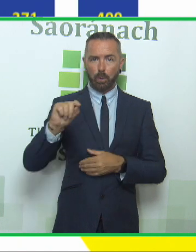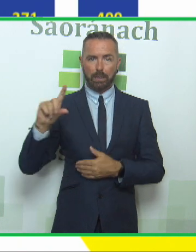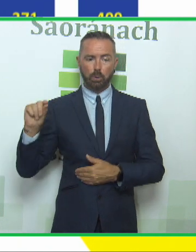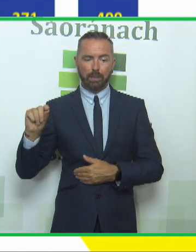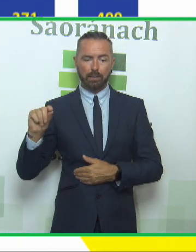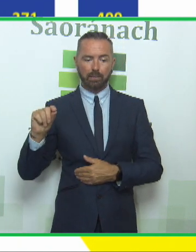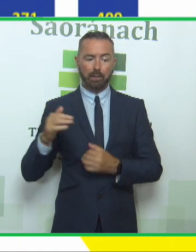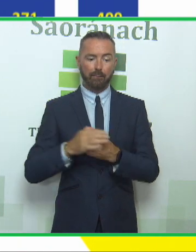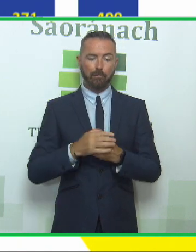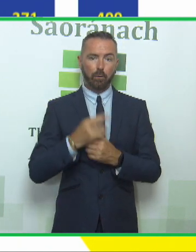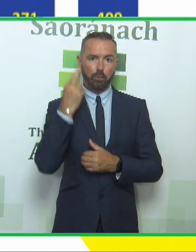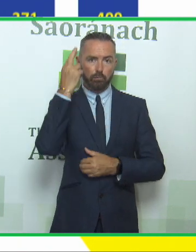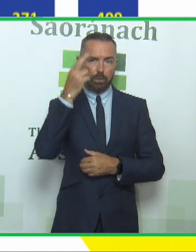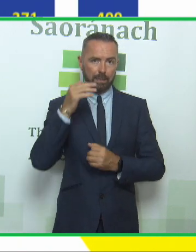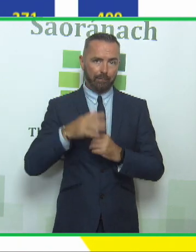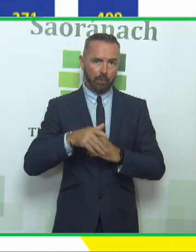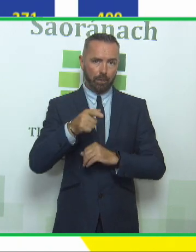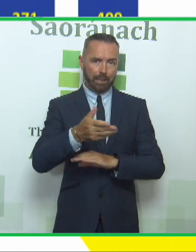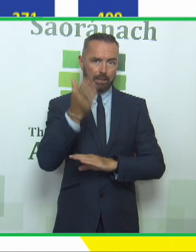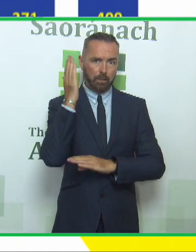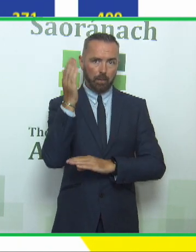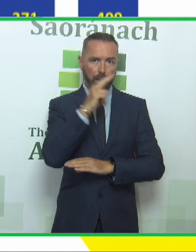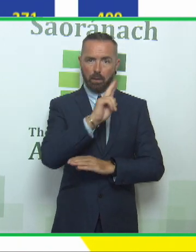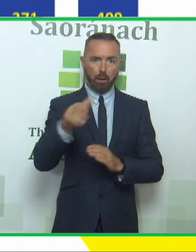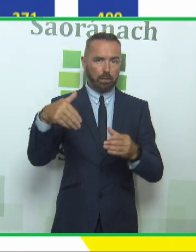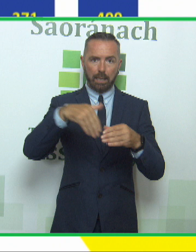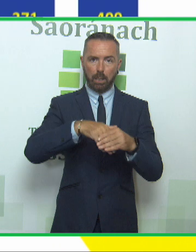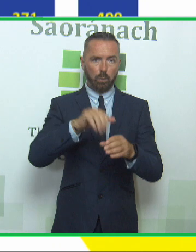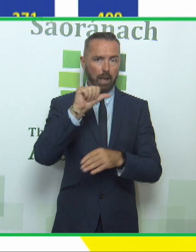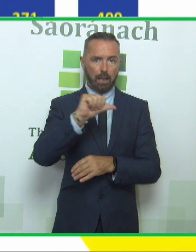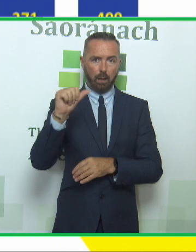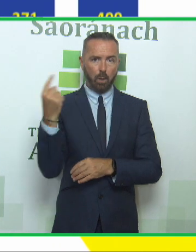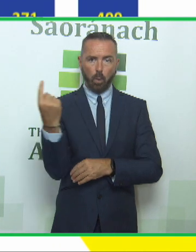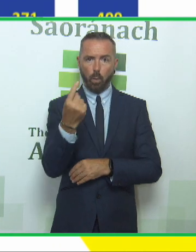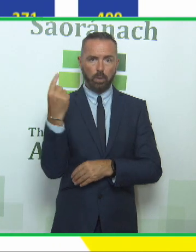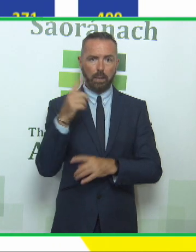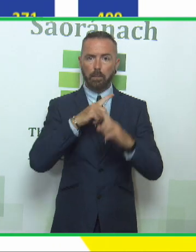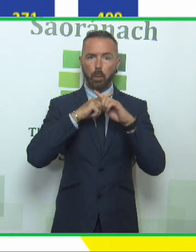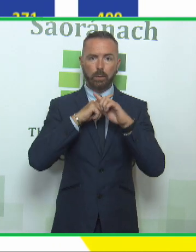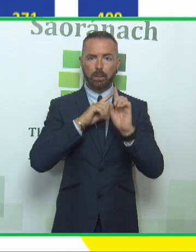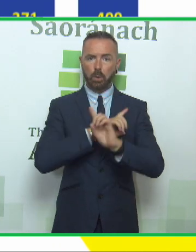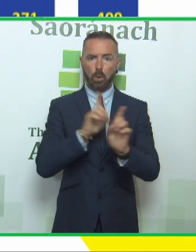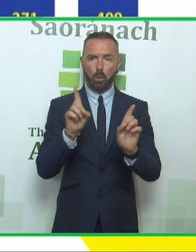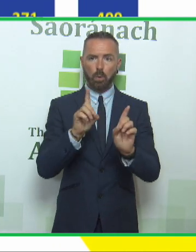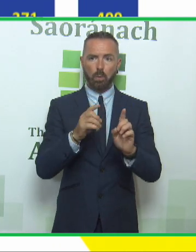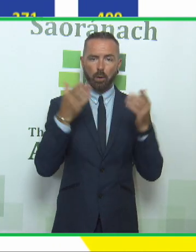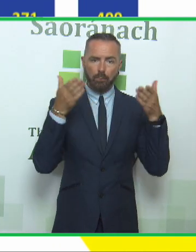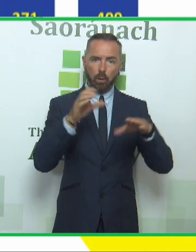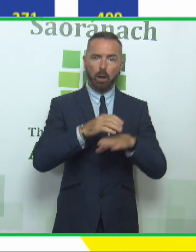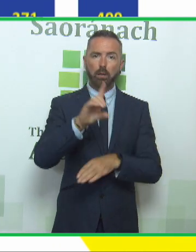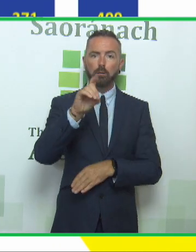the purposes of this presentation, we're not including alcohol-only poisoning deaths. We're focusing on